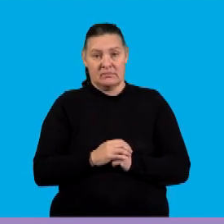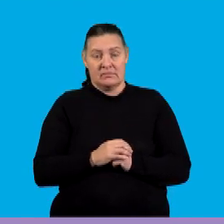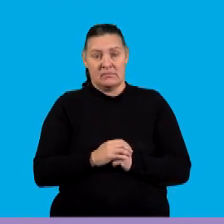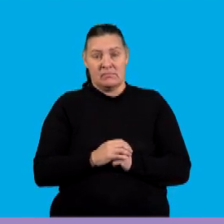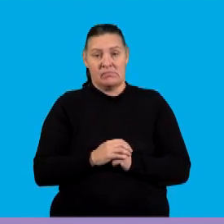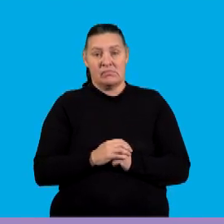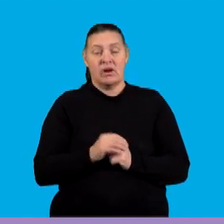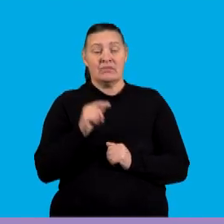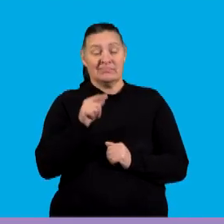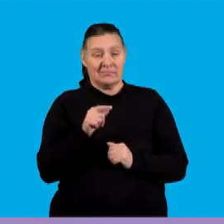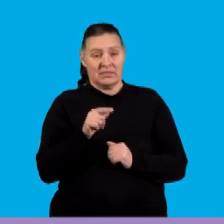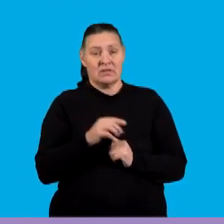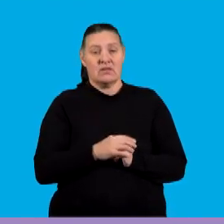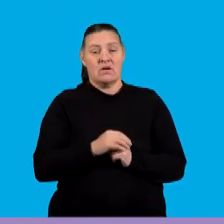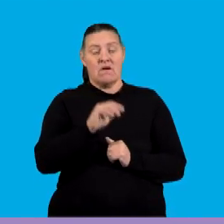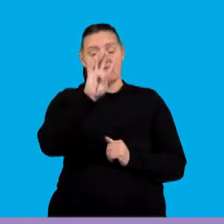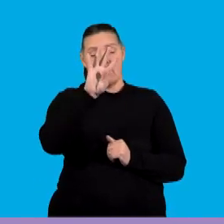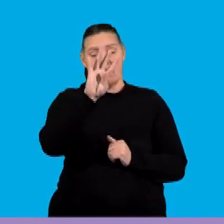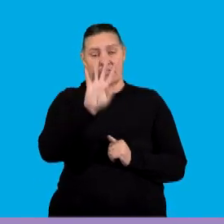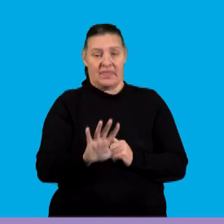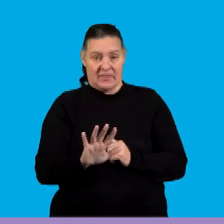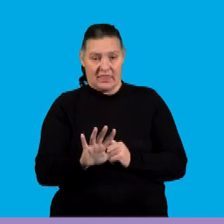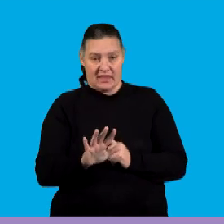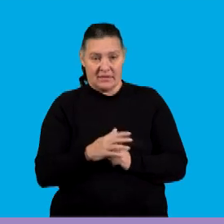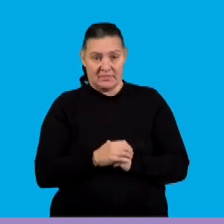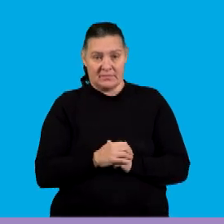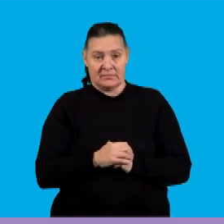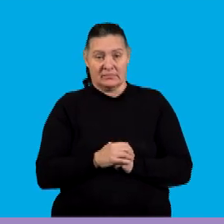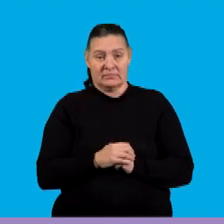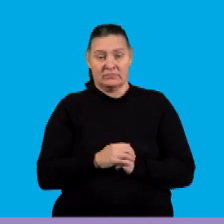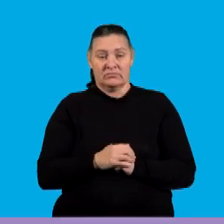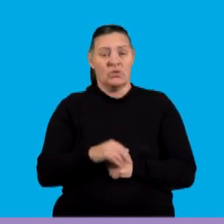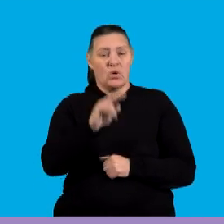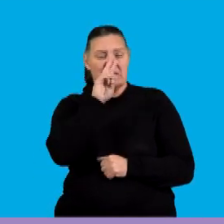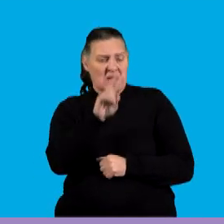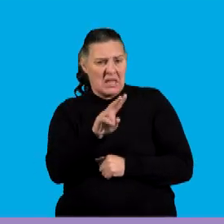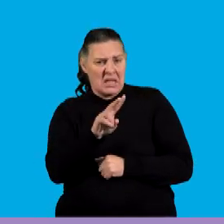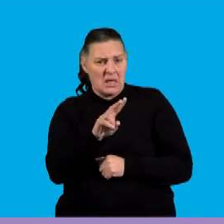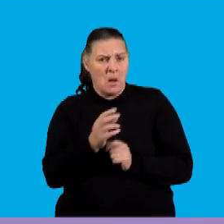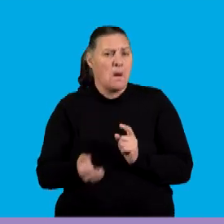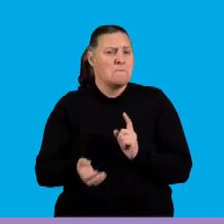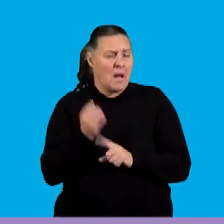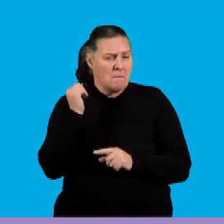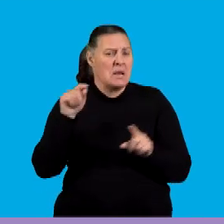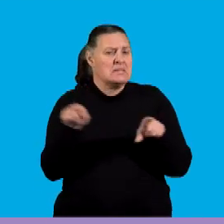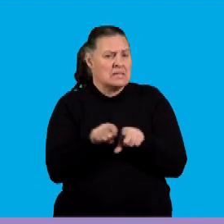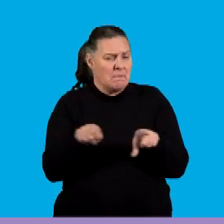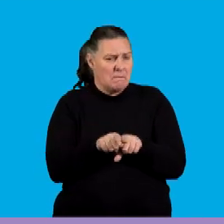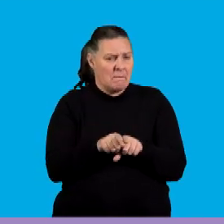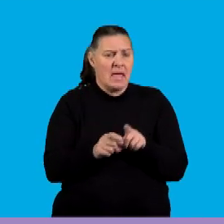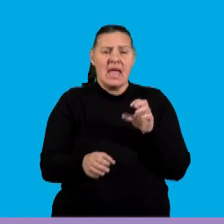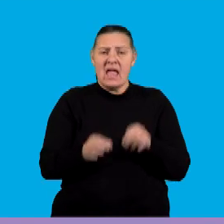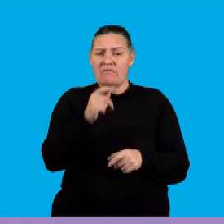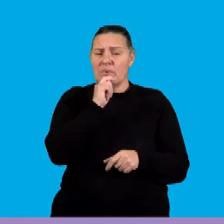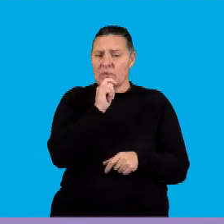+5. So our gradient here is 4/5. But let's see if we will find the same gradient if